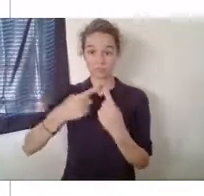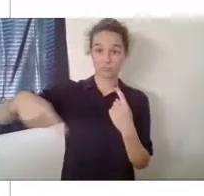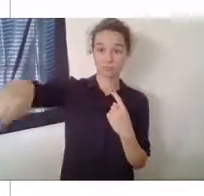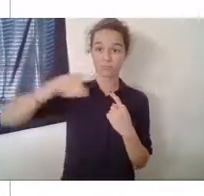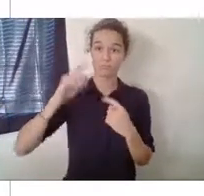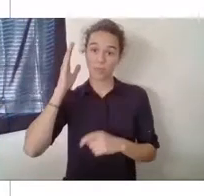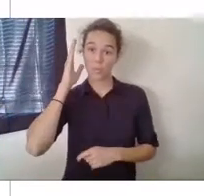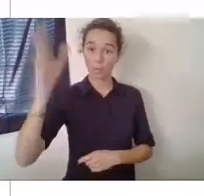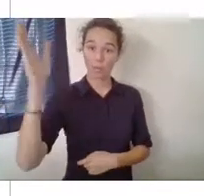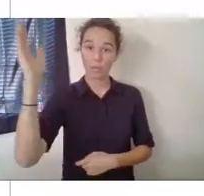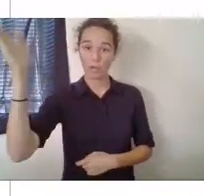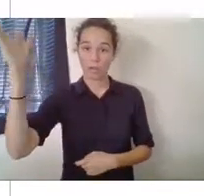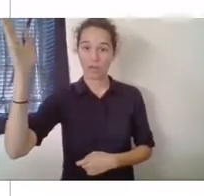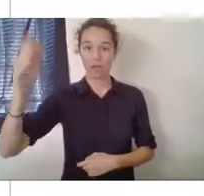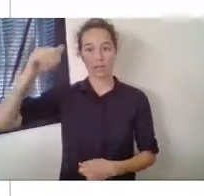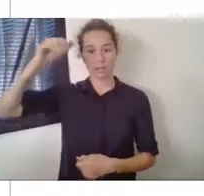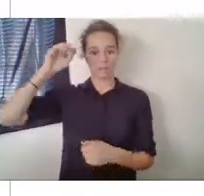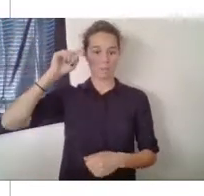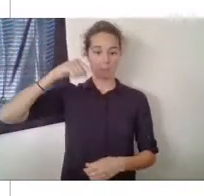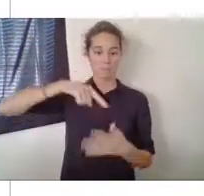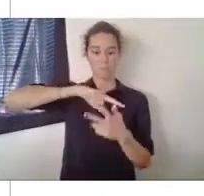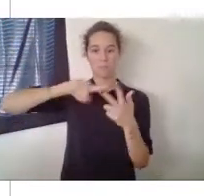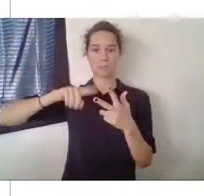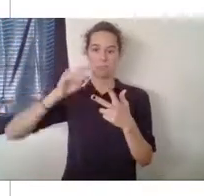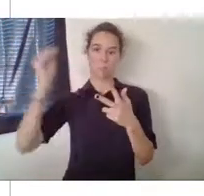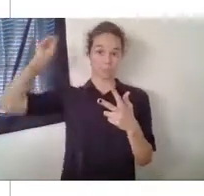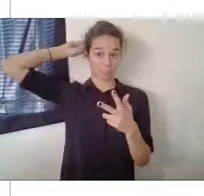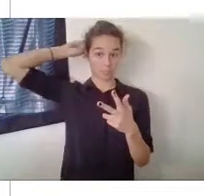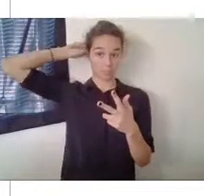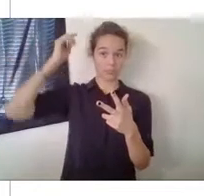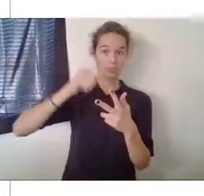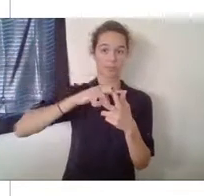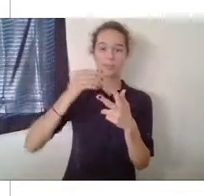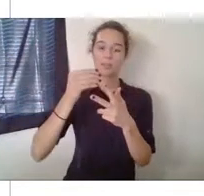give, the show, and the chop.